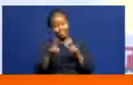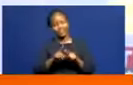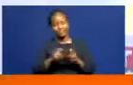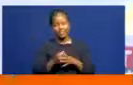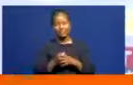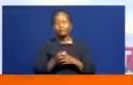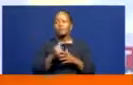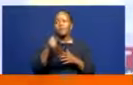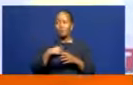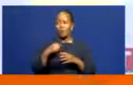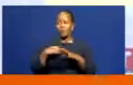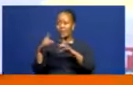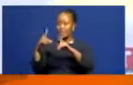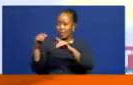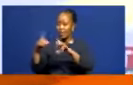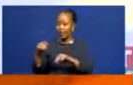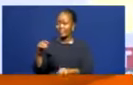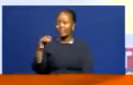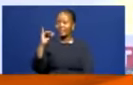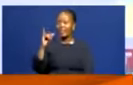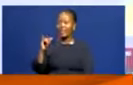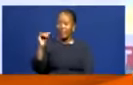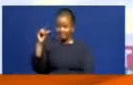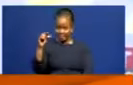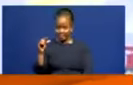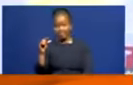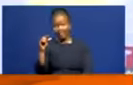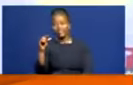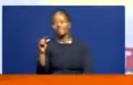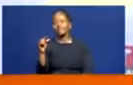I told the Inspector General of Police,